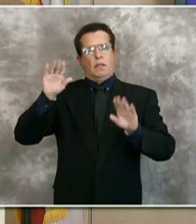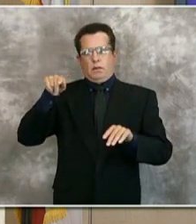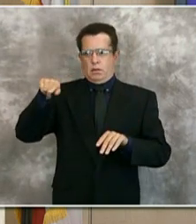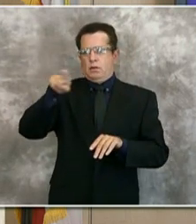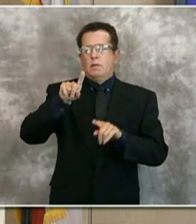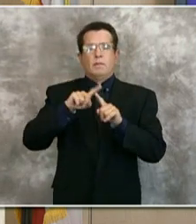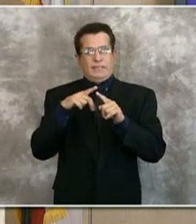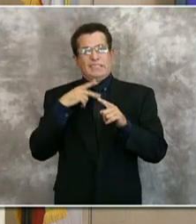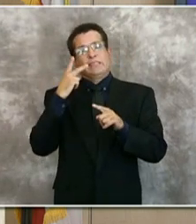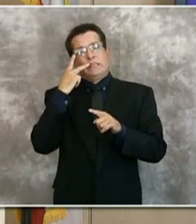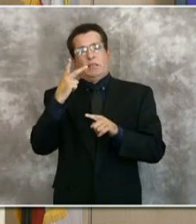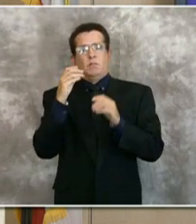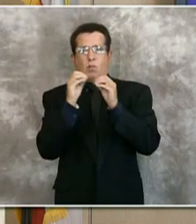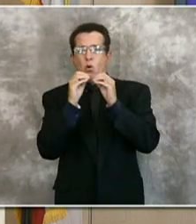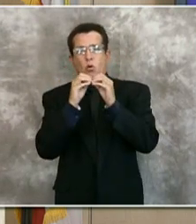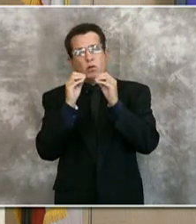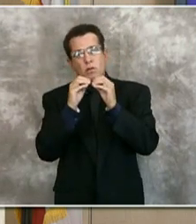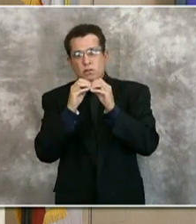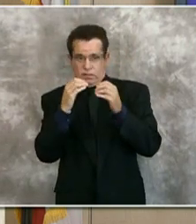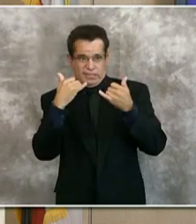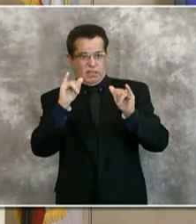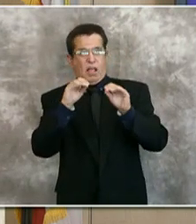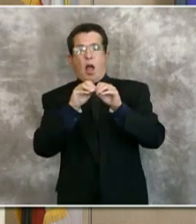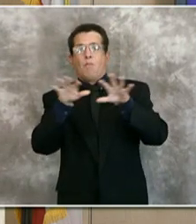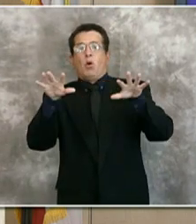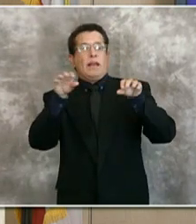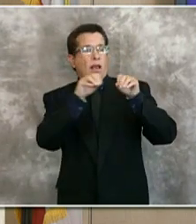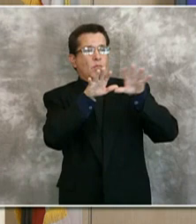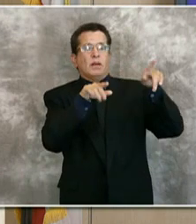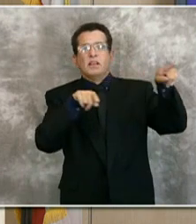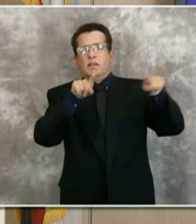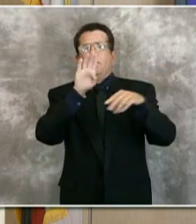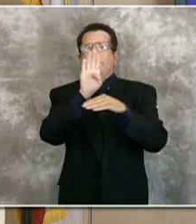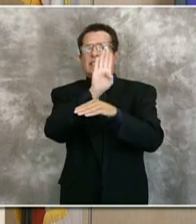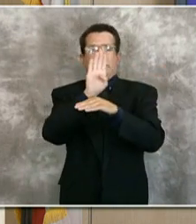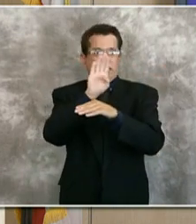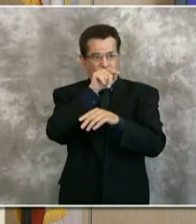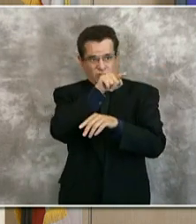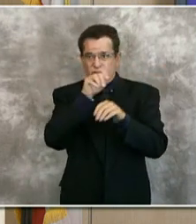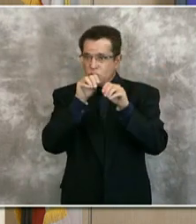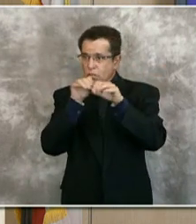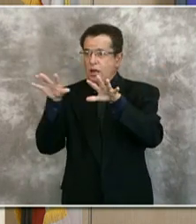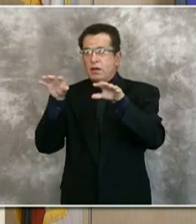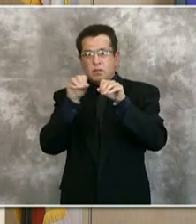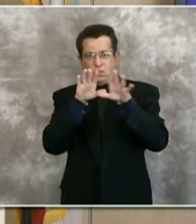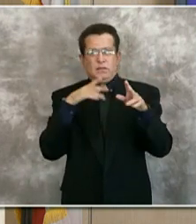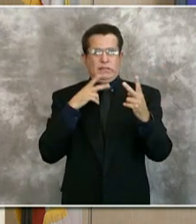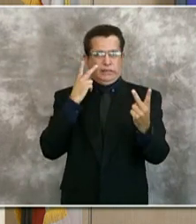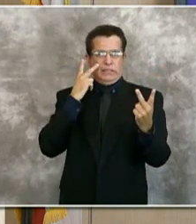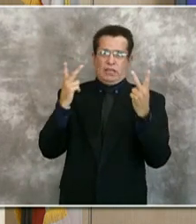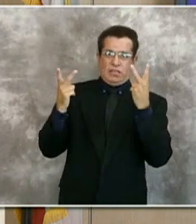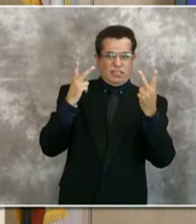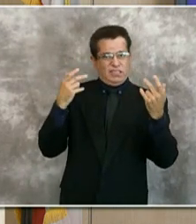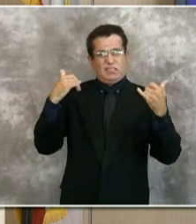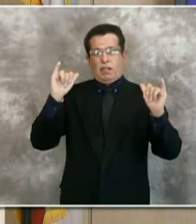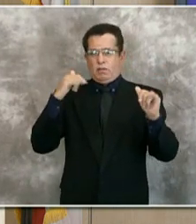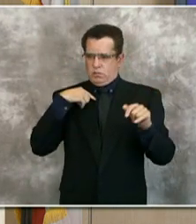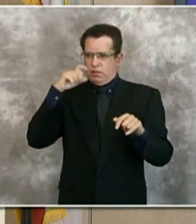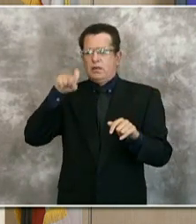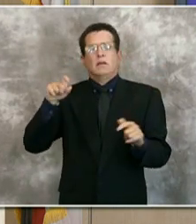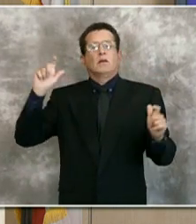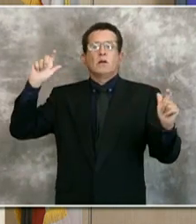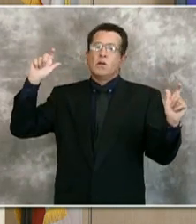But we are seeing continuing outbreaks at businesses and places where people gather, and we need to